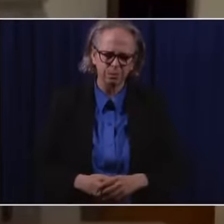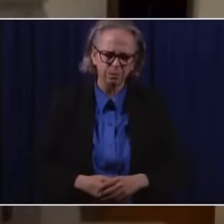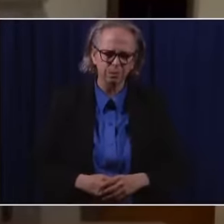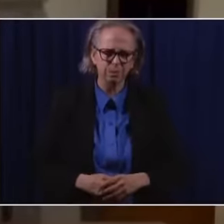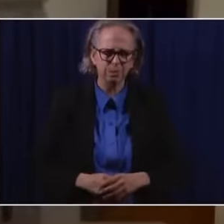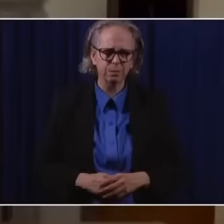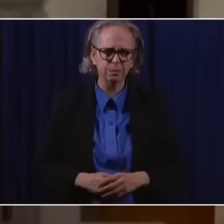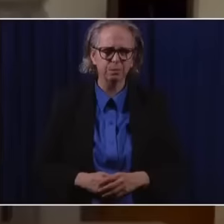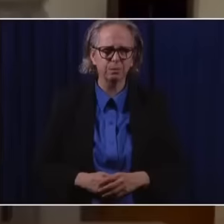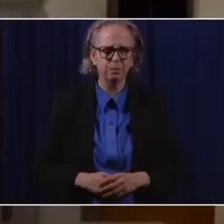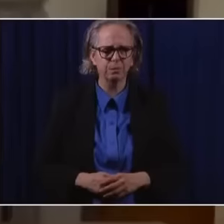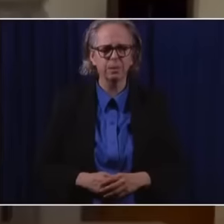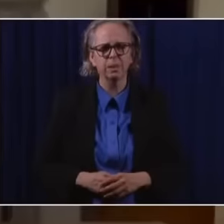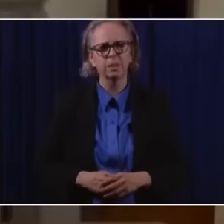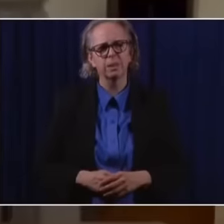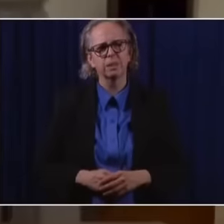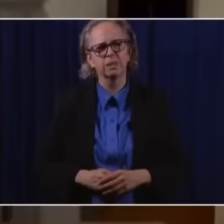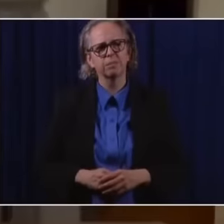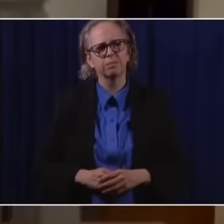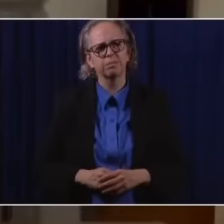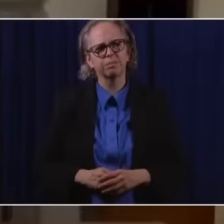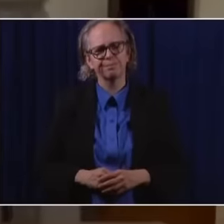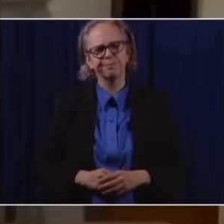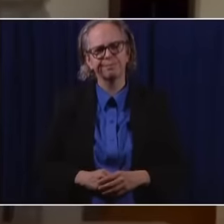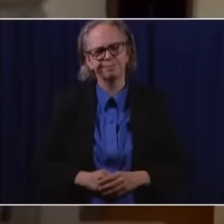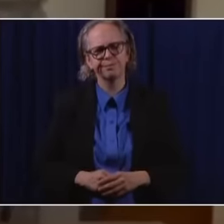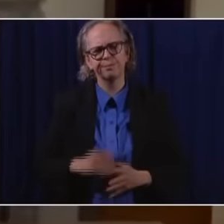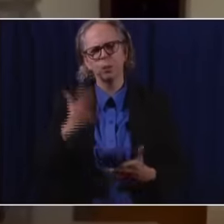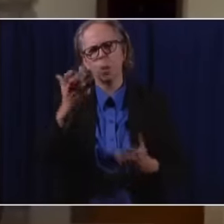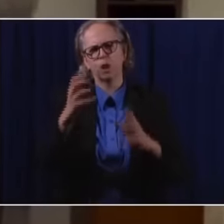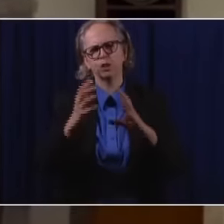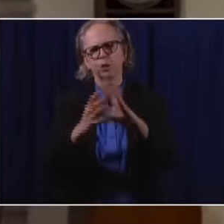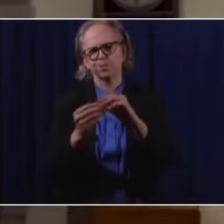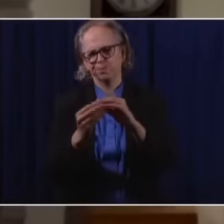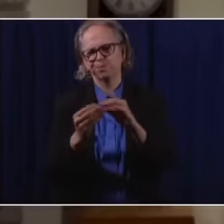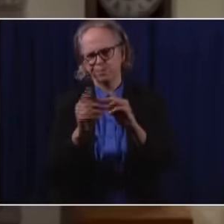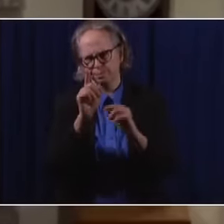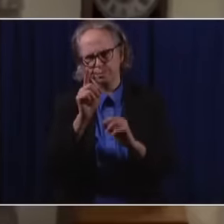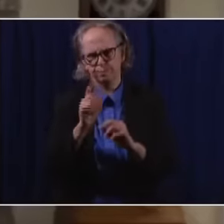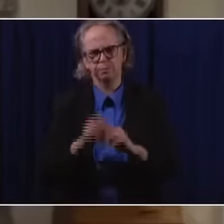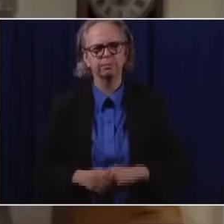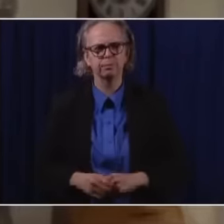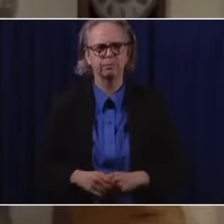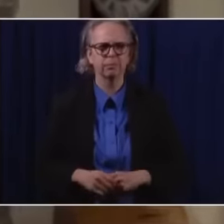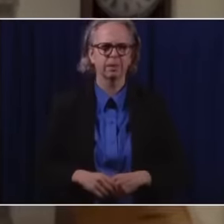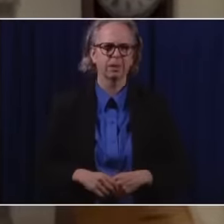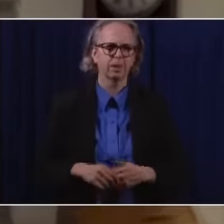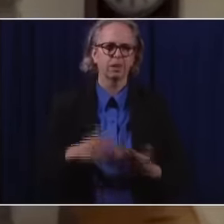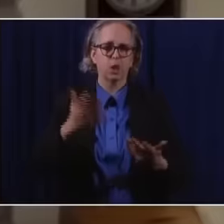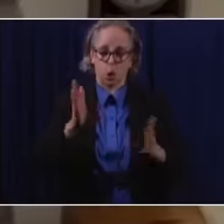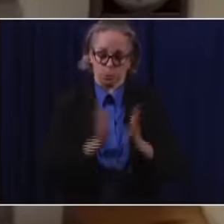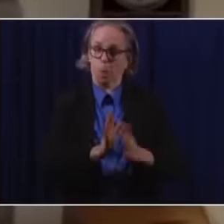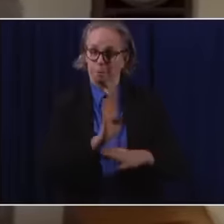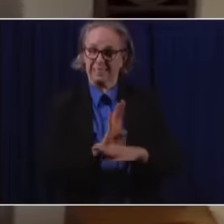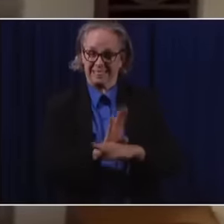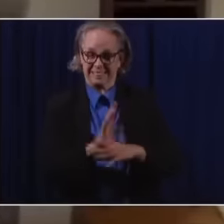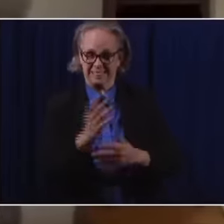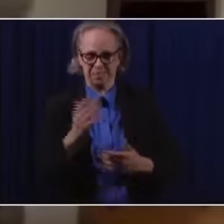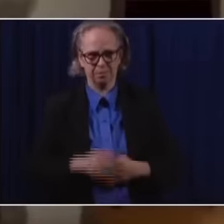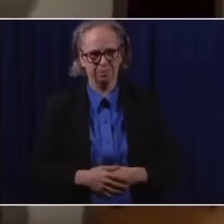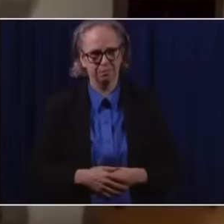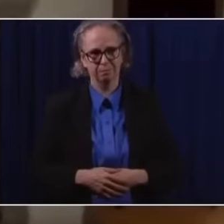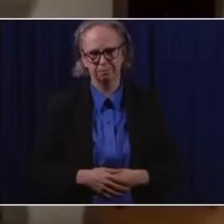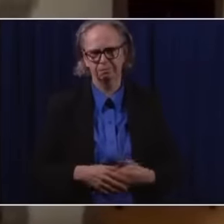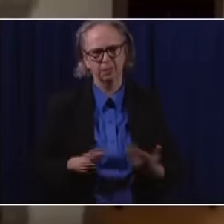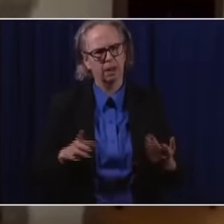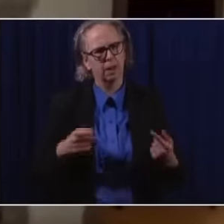We know that our small businesses have really been hurt throughout this pandemic. Many